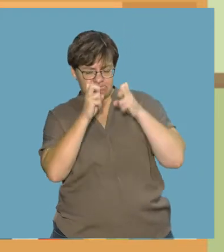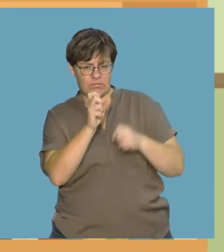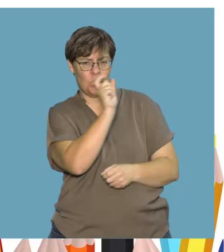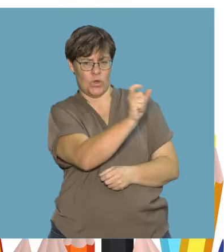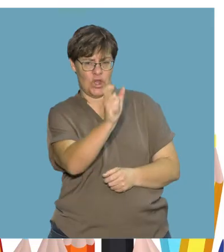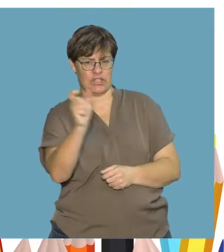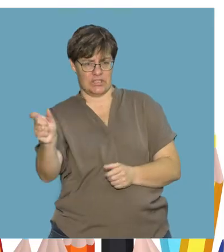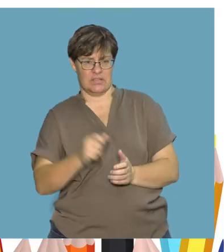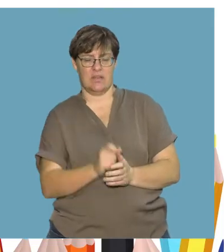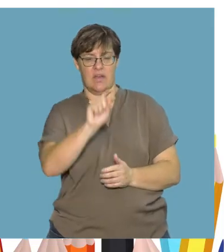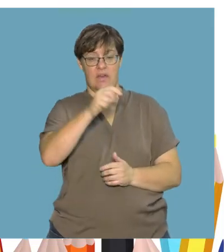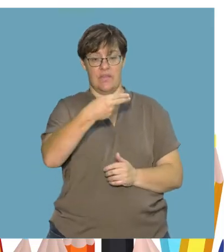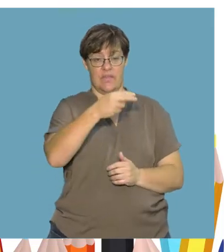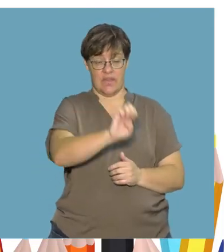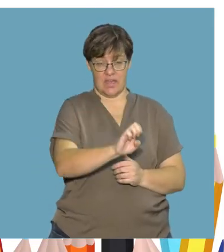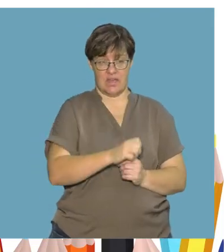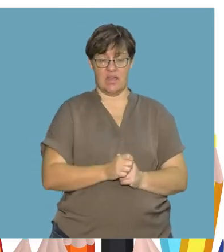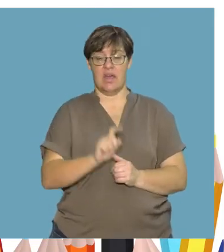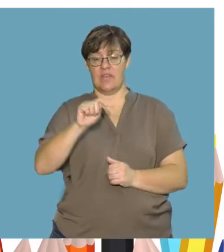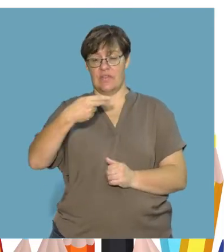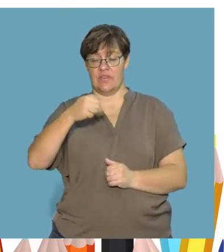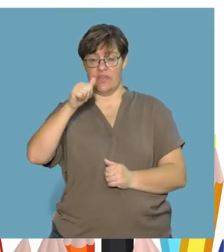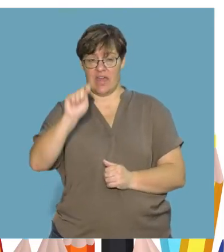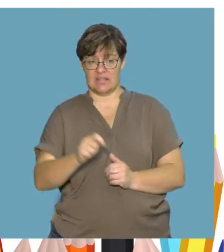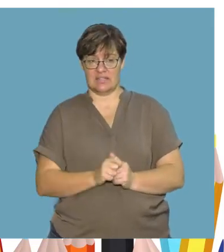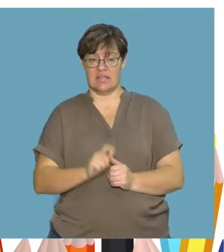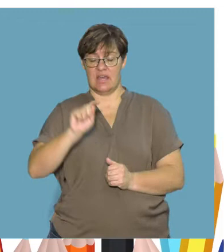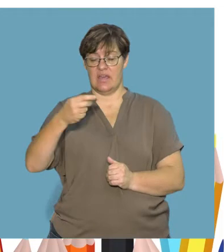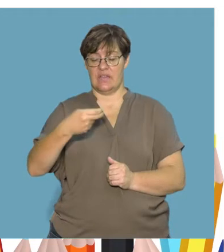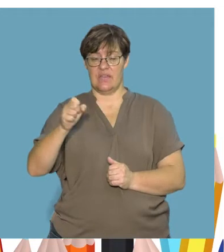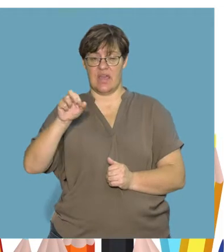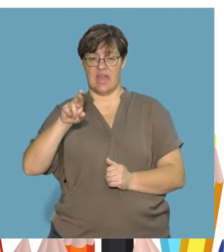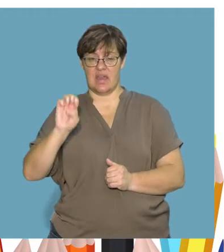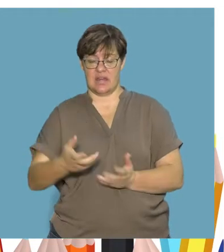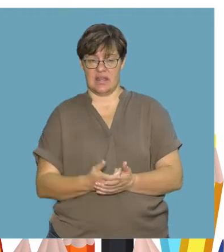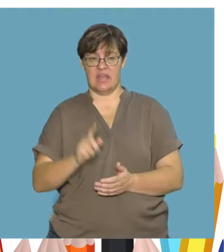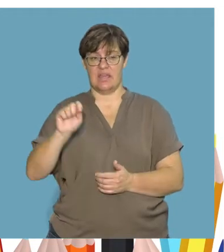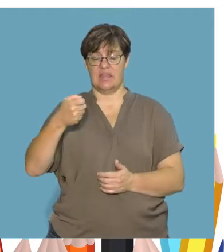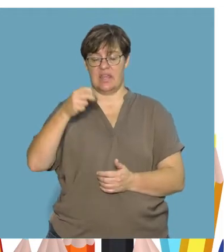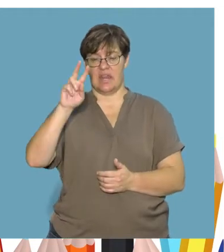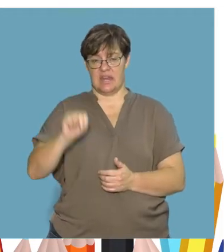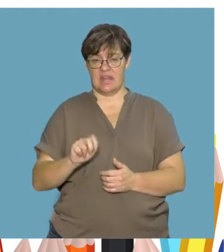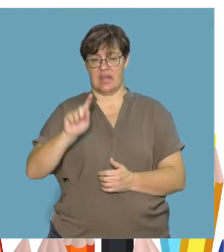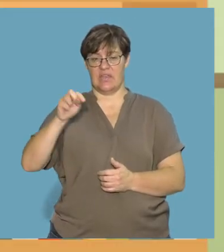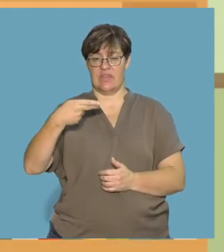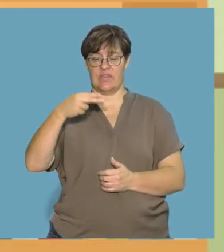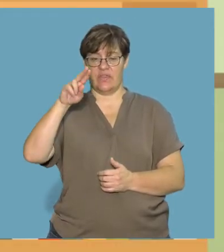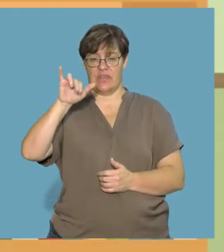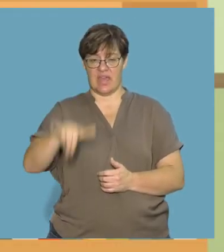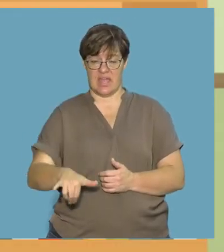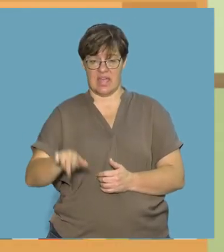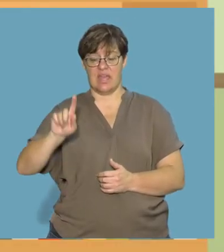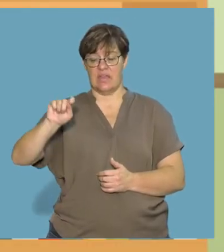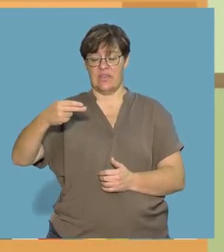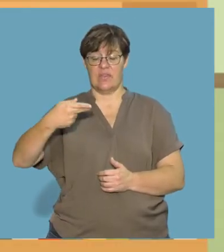words. The, that, there, then, they, this. Can you hear